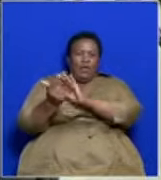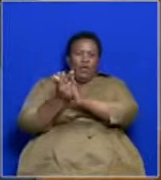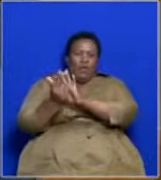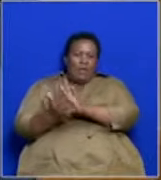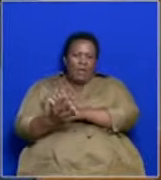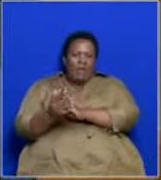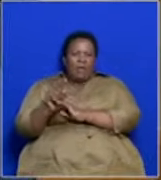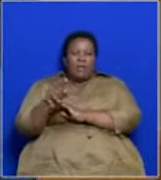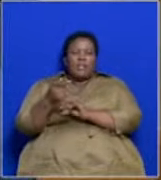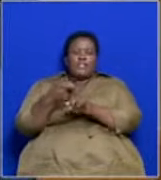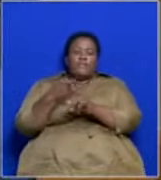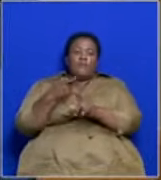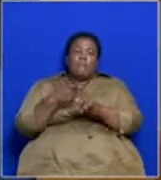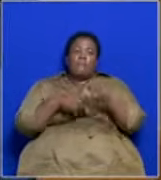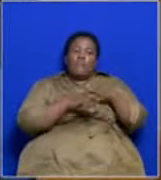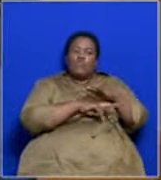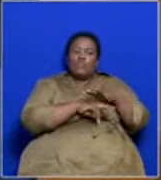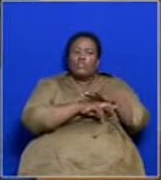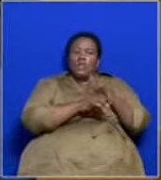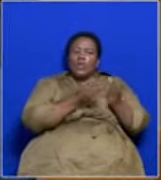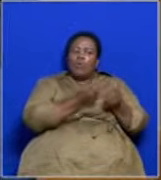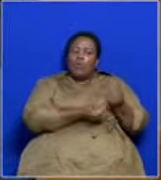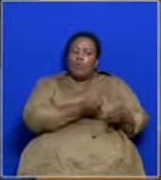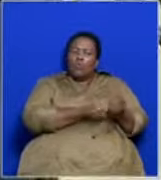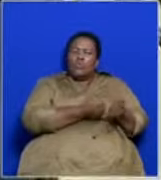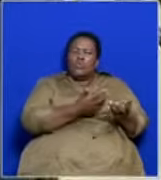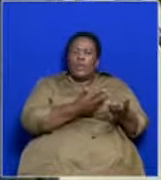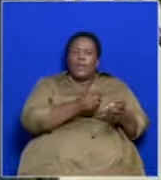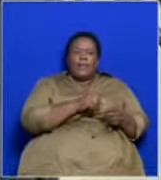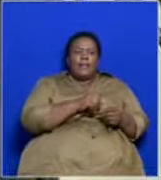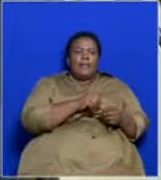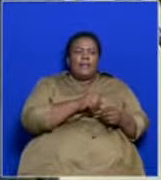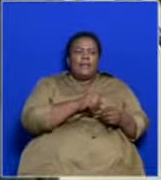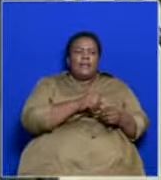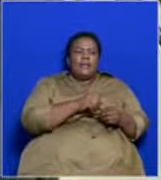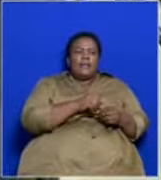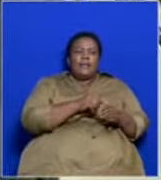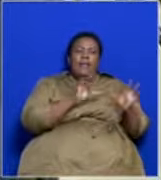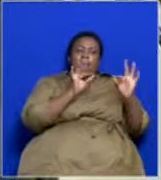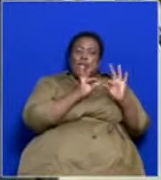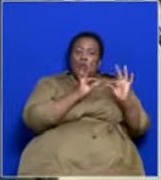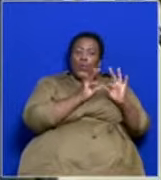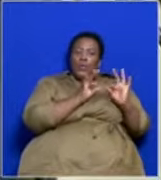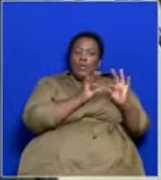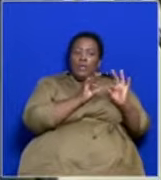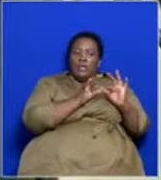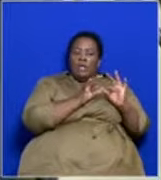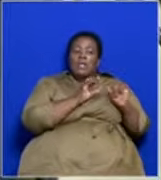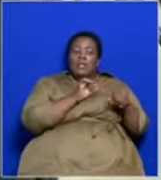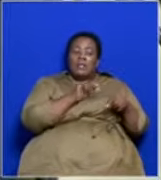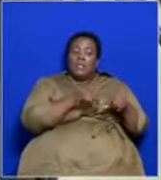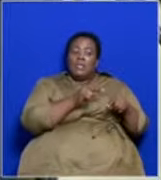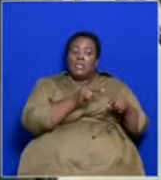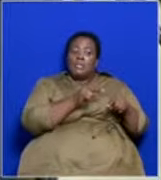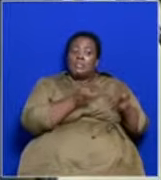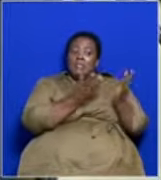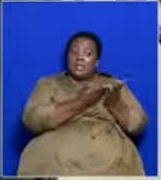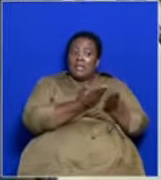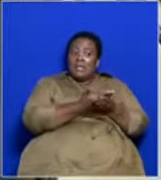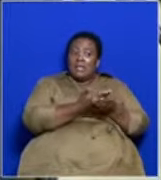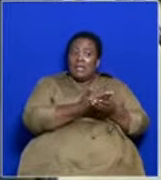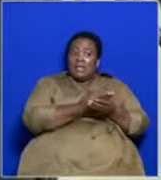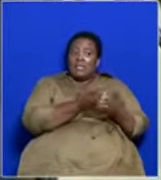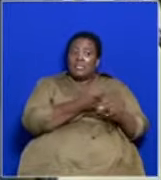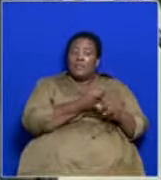Benoni. This matter was appearing in Benoni. This case was allocated an advocate from the Office of the Director of